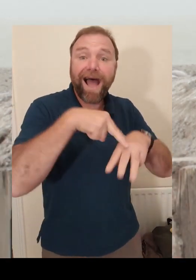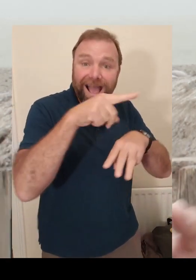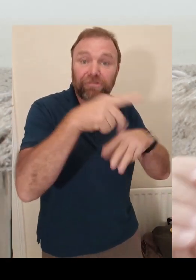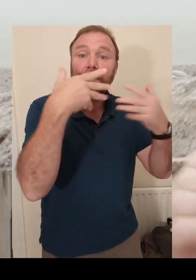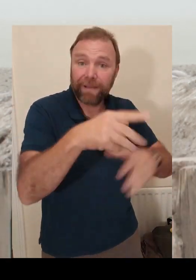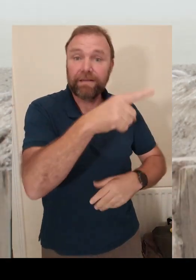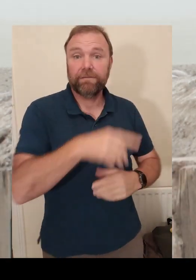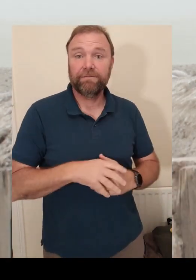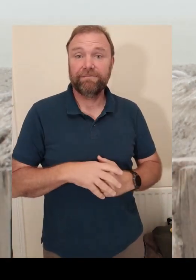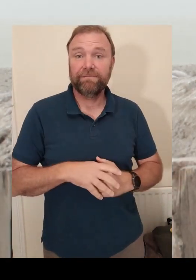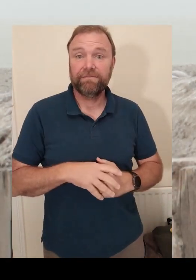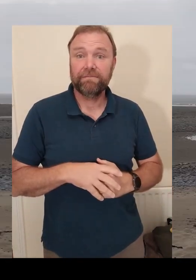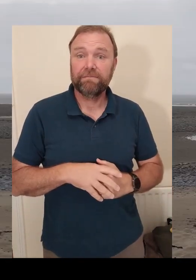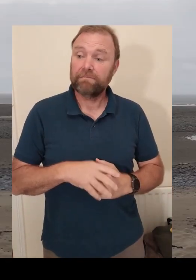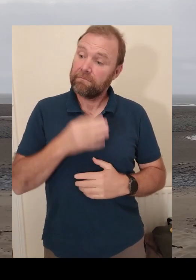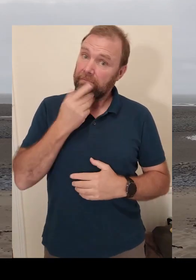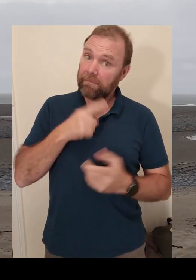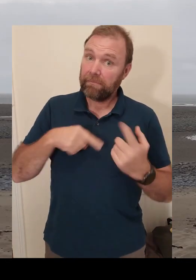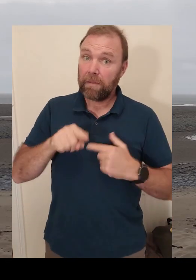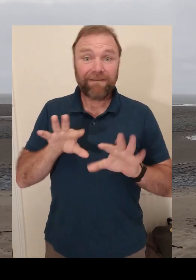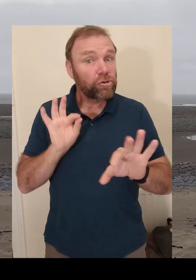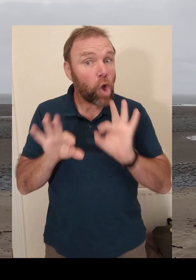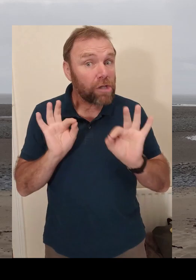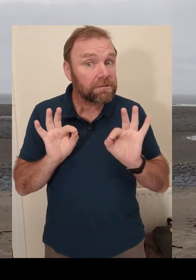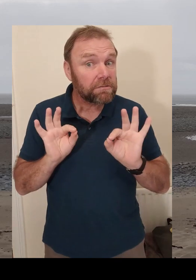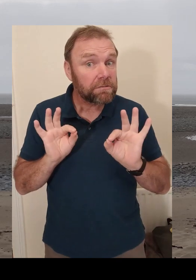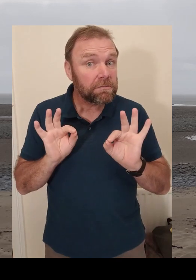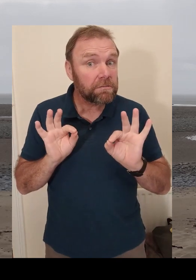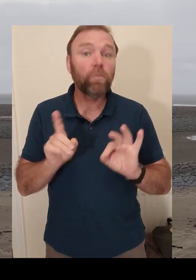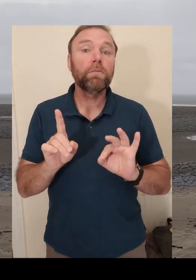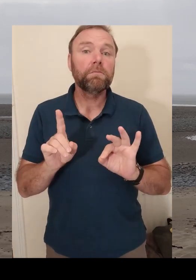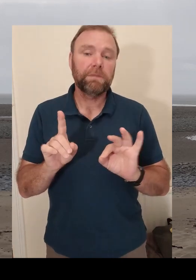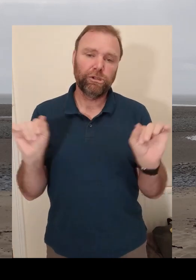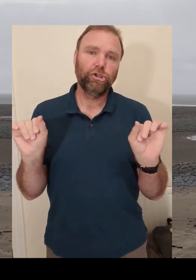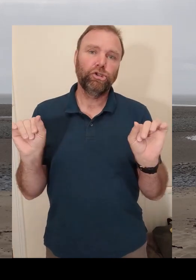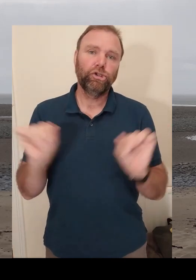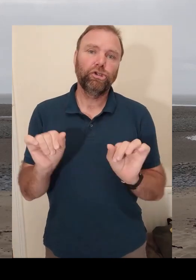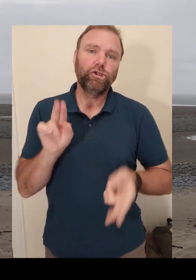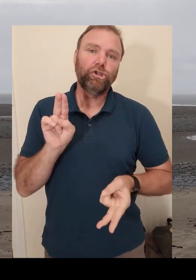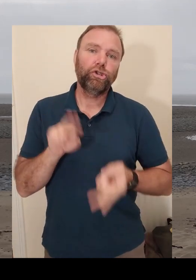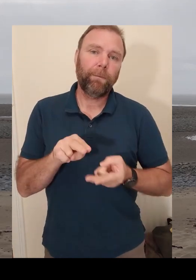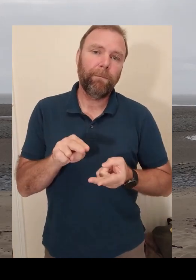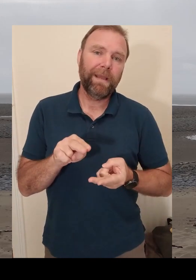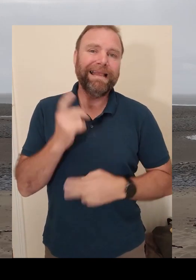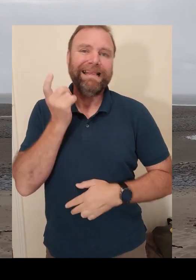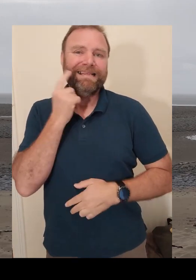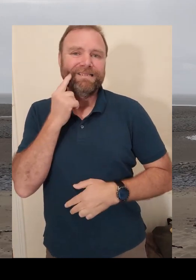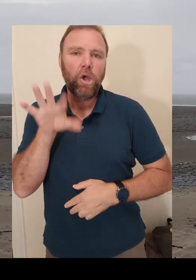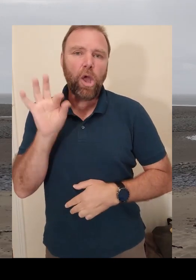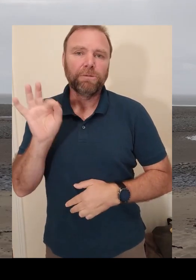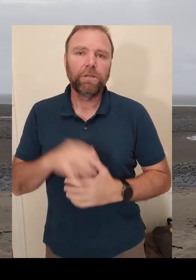Government did it, Irish Government did it. And if people have a choice, they will choose the cheapest option and the easiest